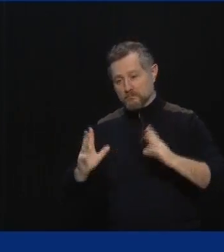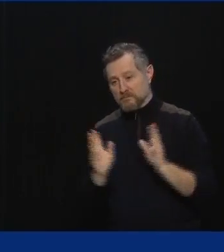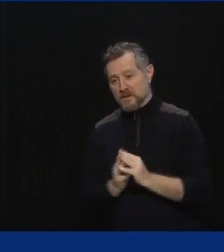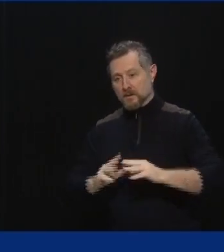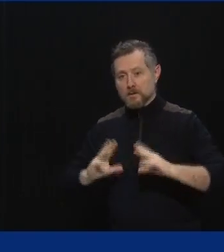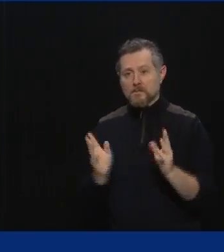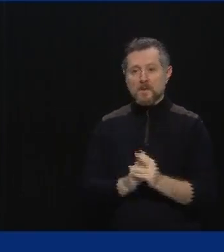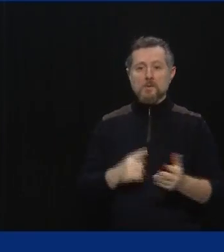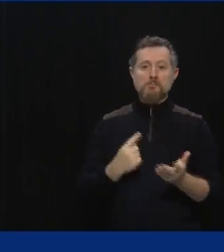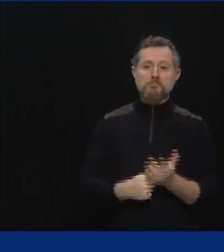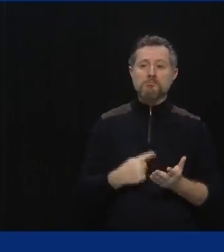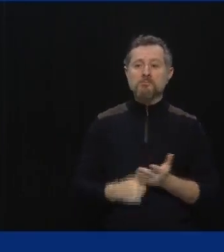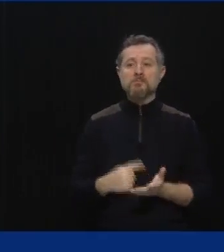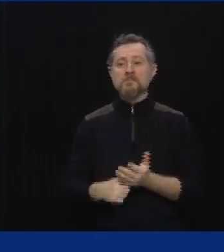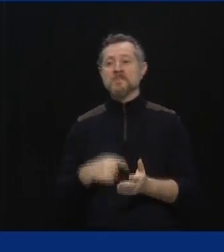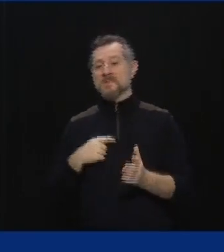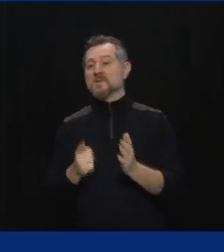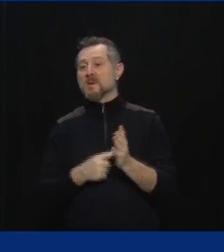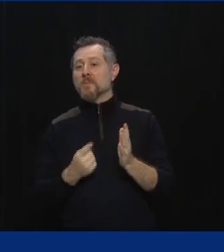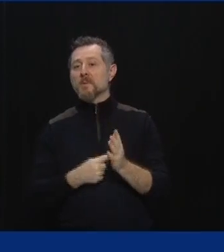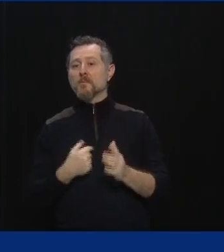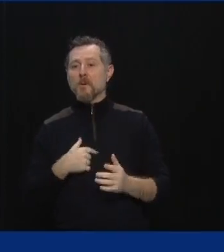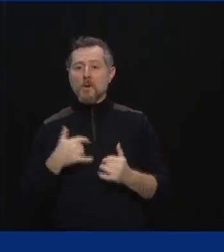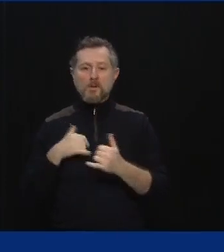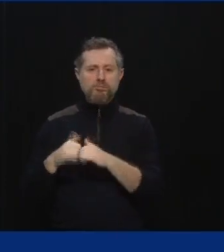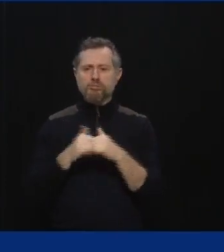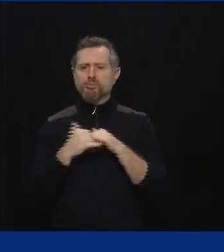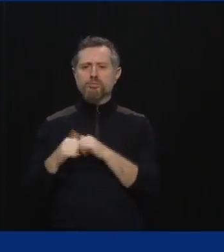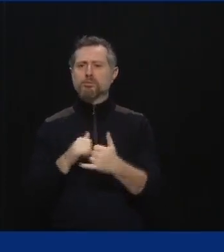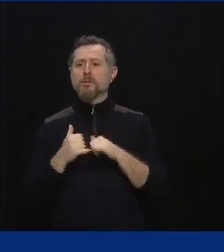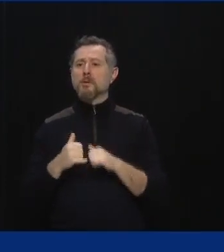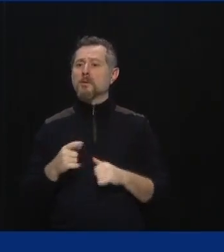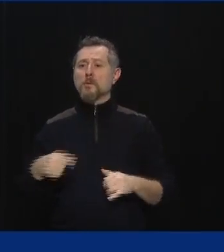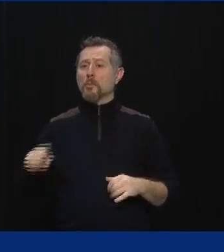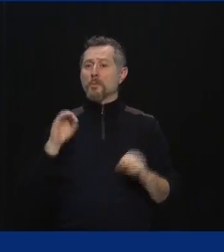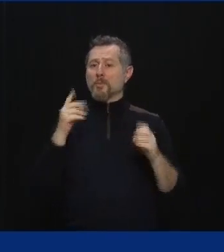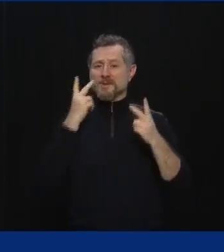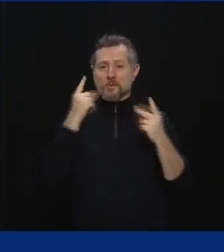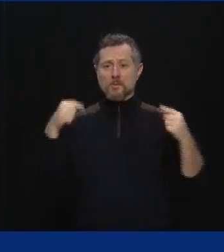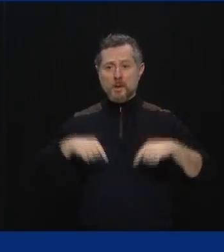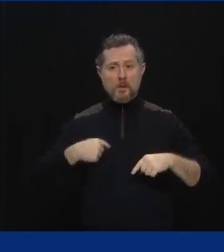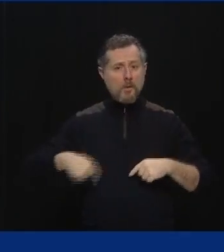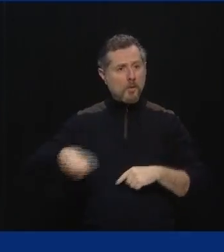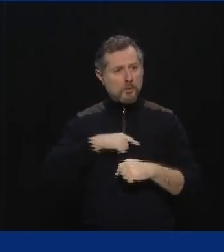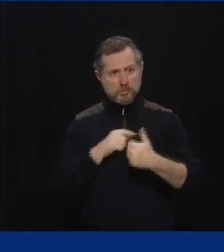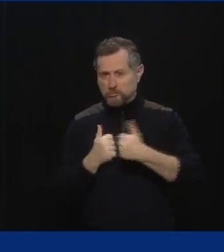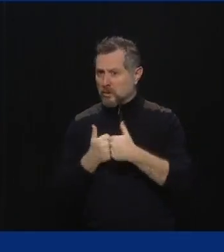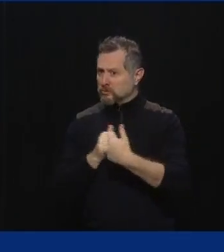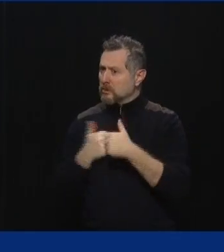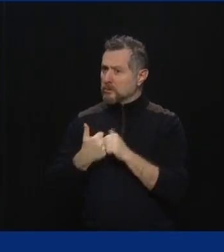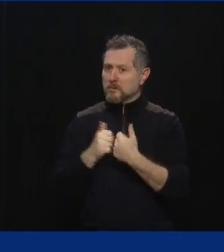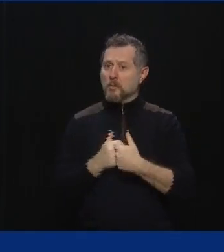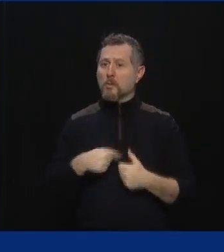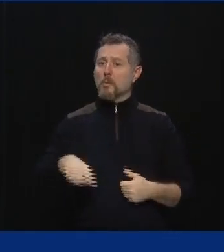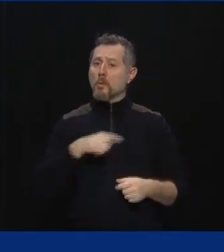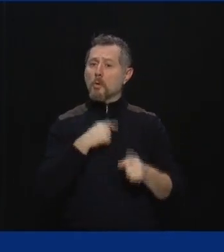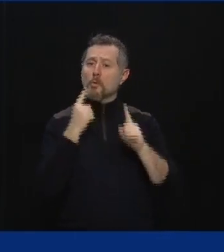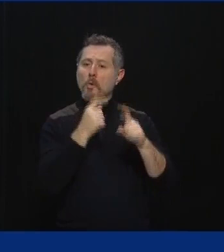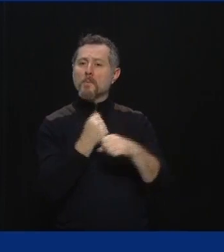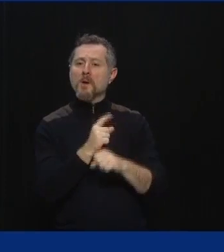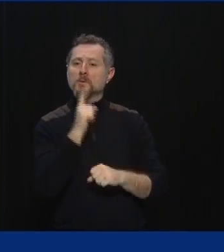at times we may go at one another behind closed doors to try to make sure that we're delivering for the